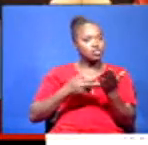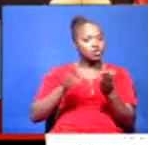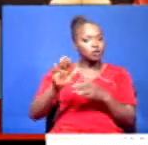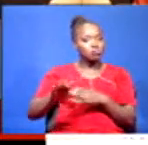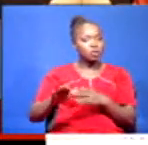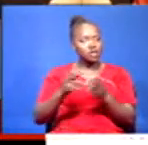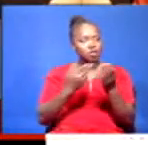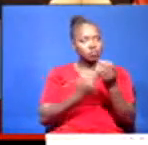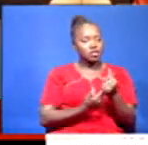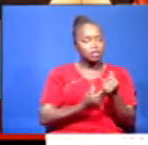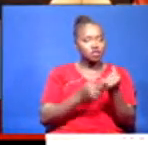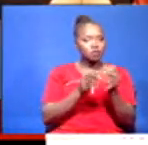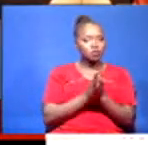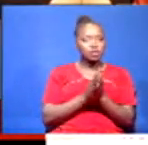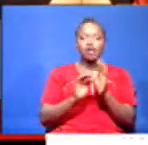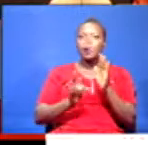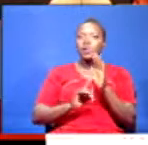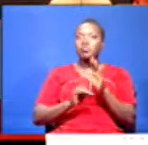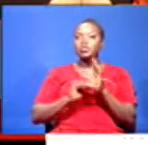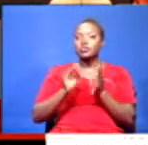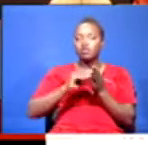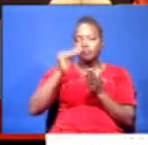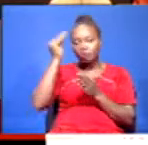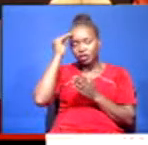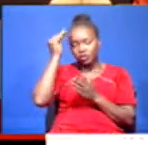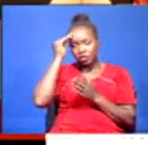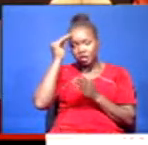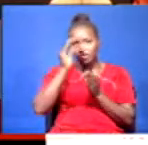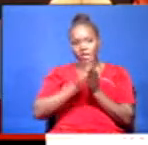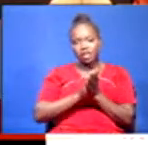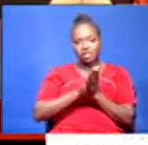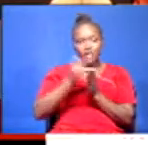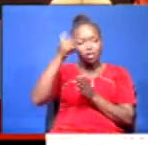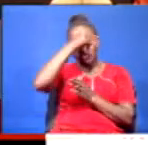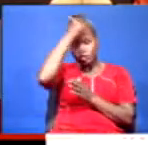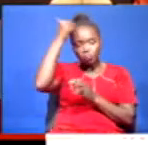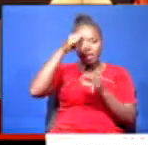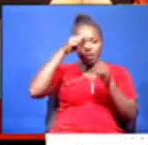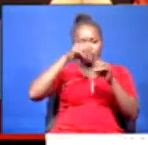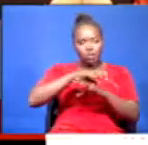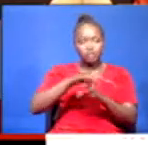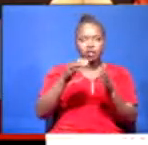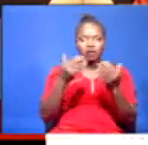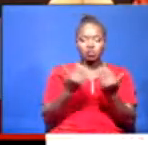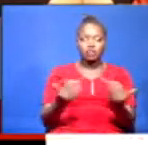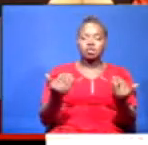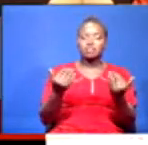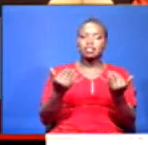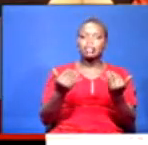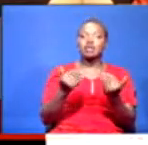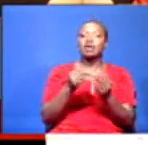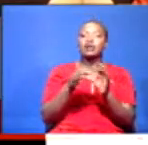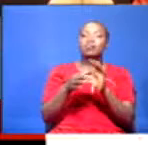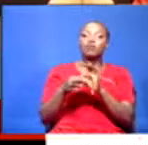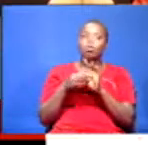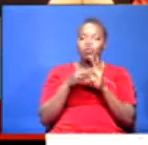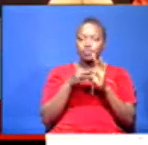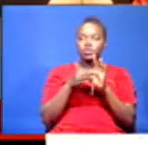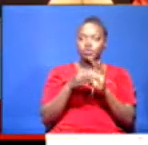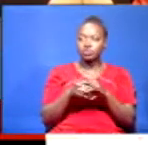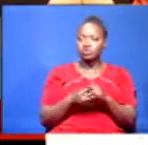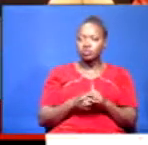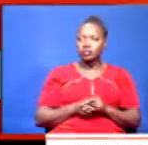partnership with the Ministry of Education, and Dubai Multi Commodity Center Corporation. Alan Oko, Prime